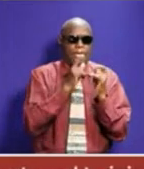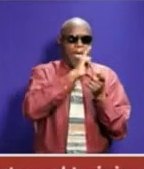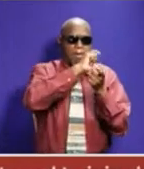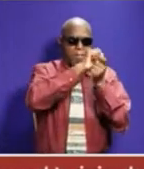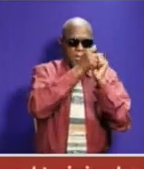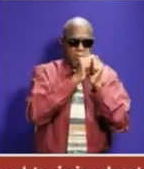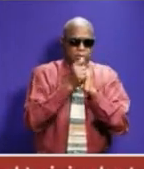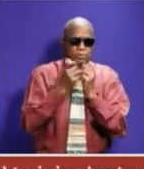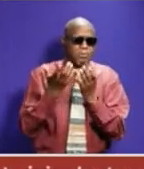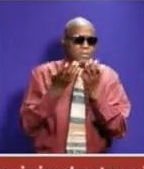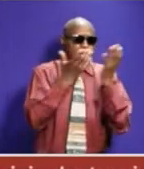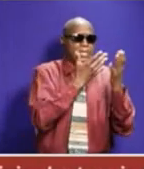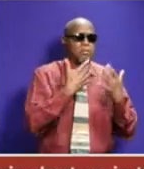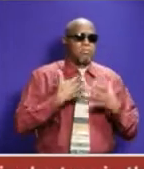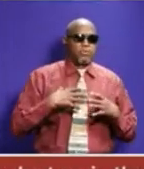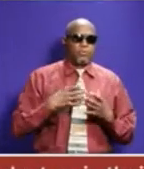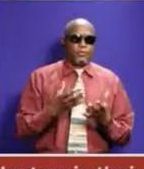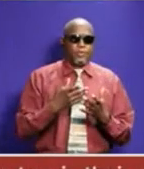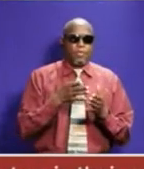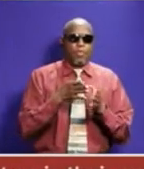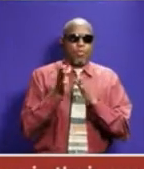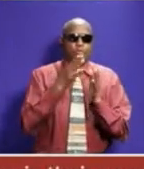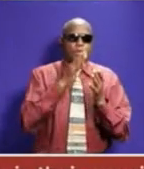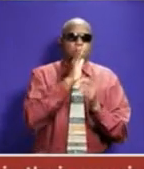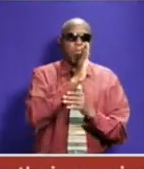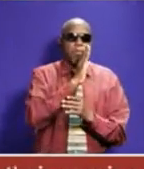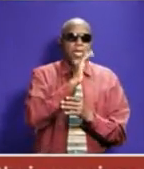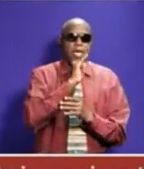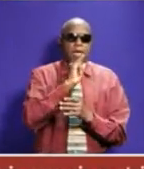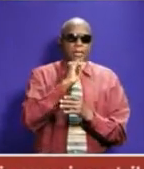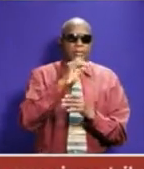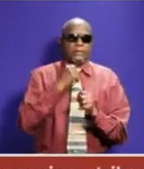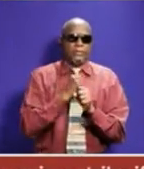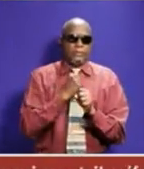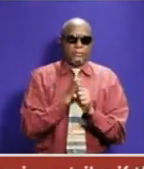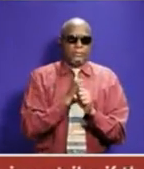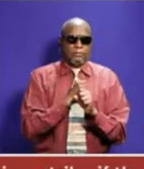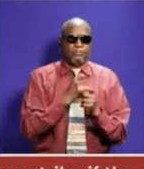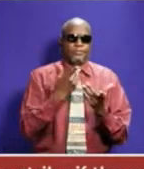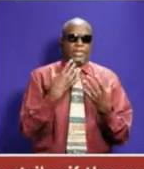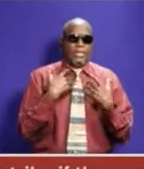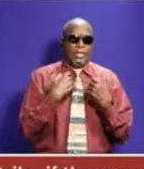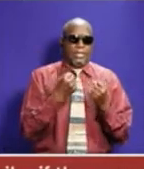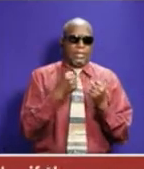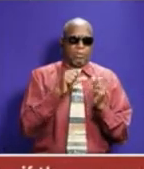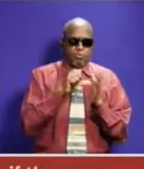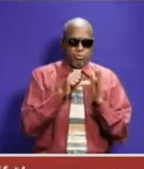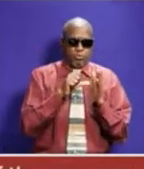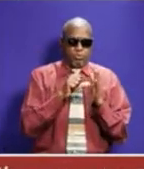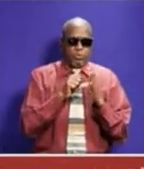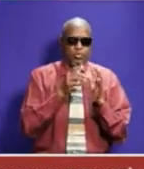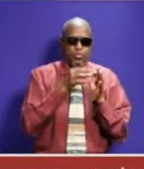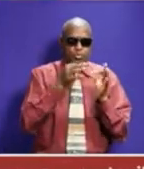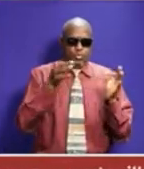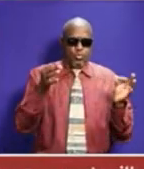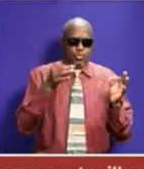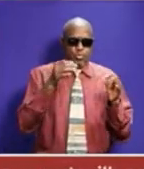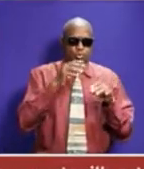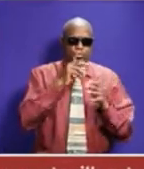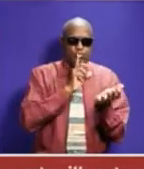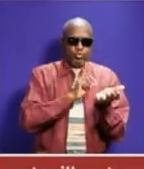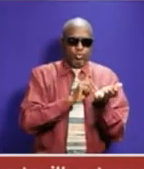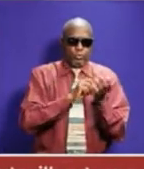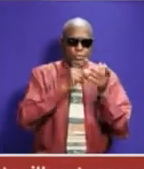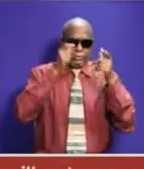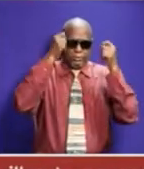amendment to the people the way BBI did. Addressing the ongoing health crisis caused by the prolonged doctor's strike, the clerics